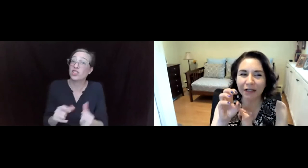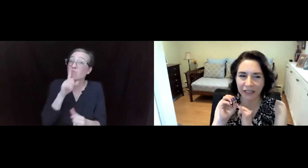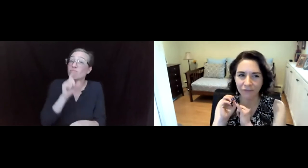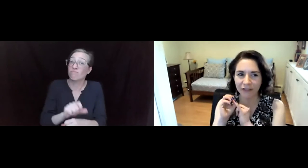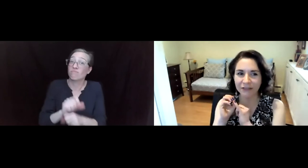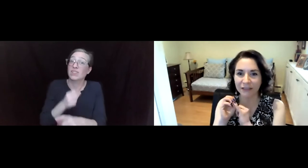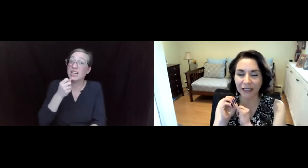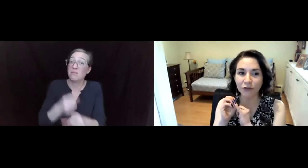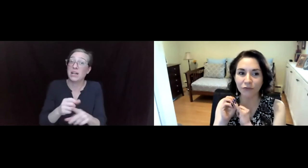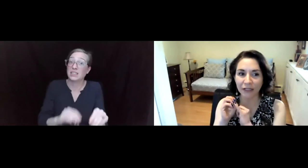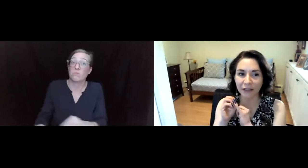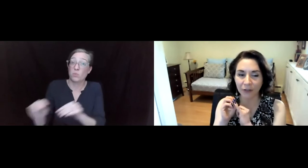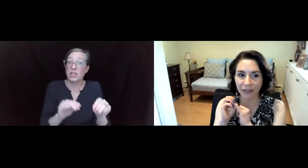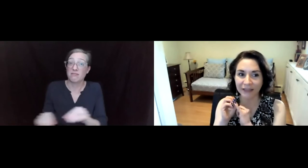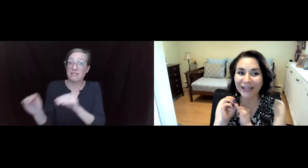the little influence that